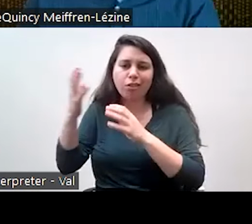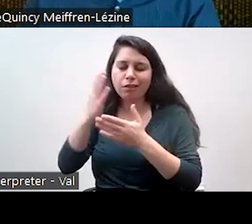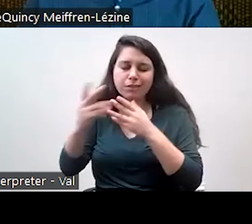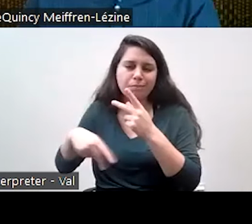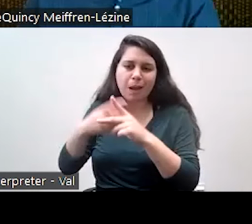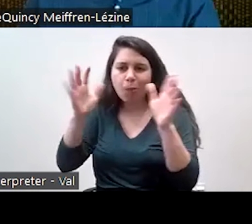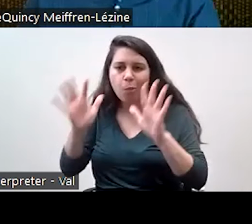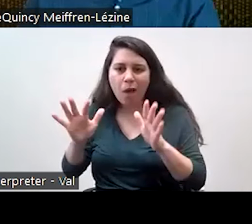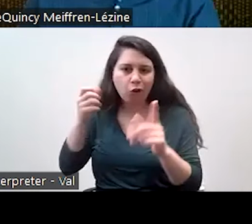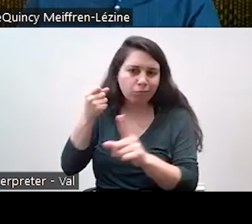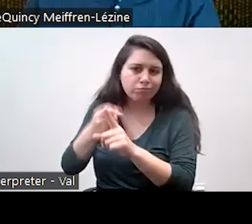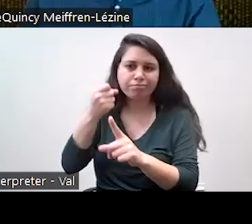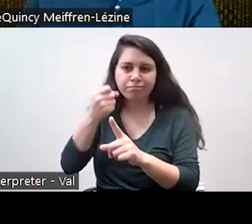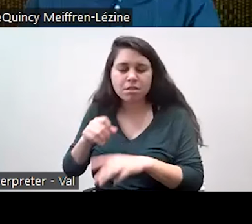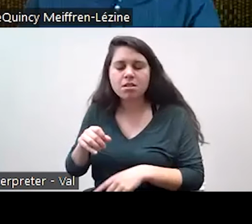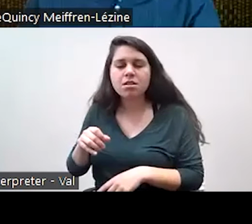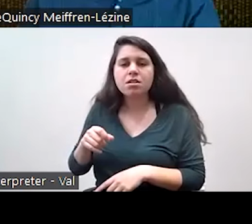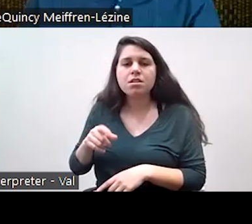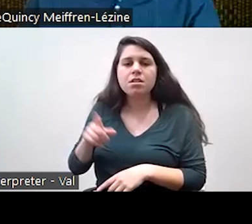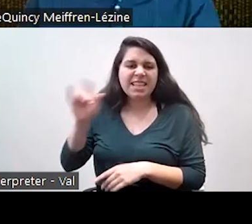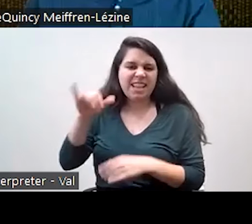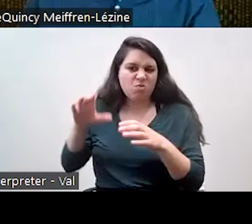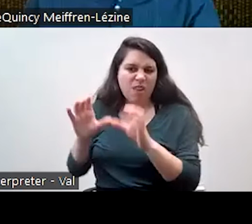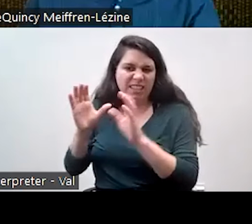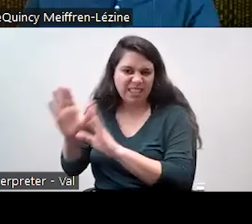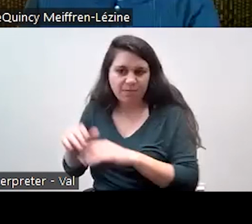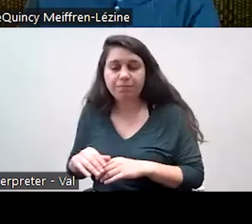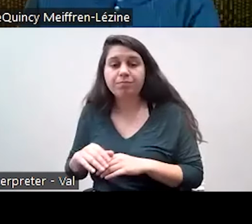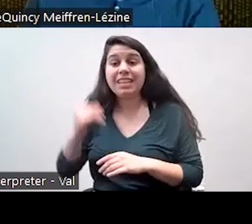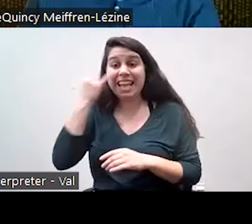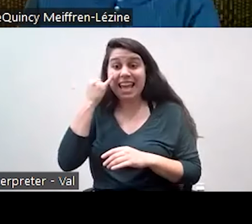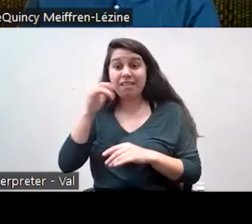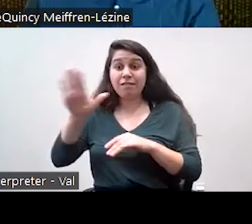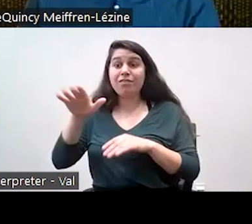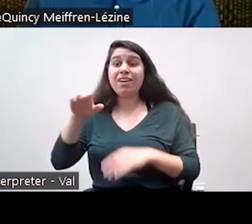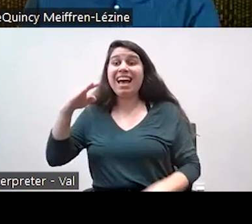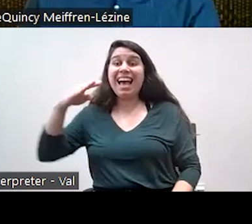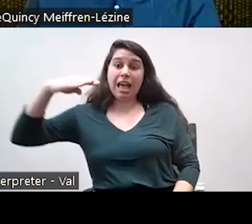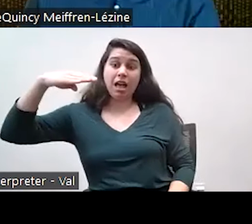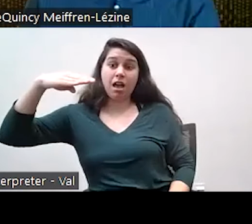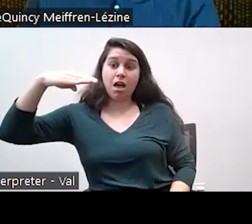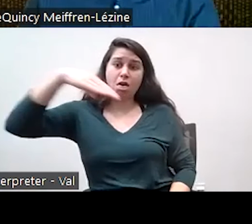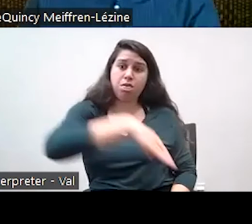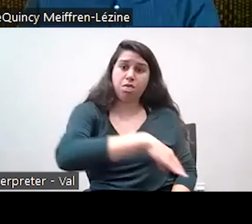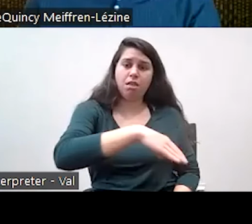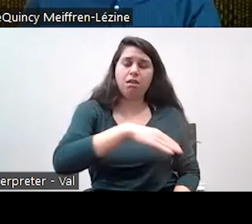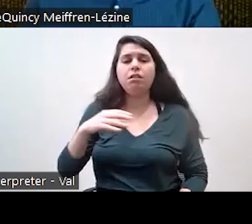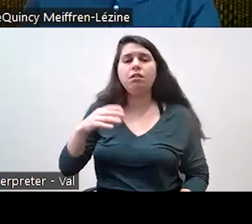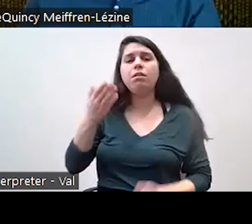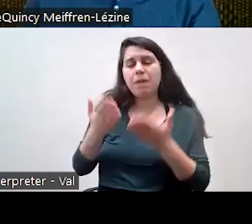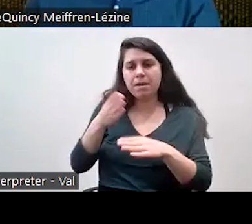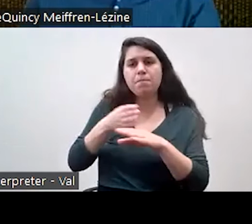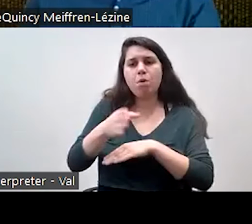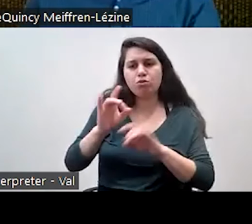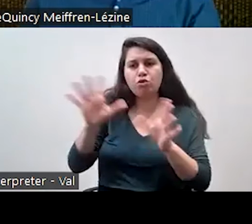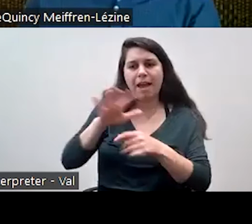our crisis point. If they go straight down, then they might be more like post-traumatic stress. But if